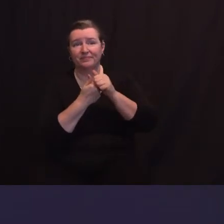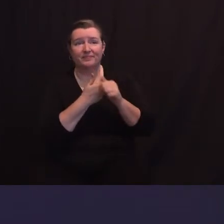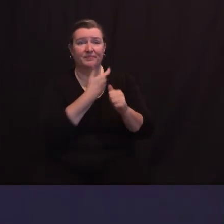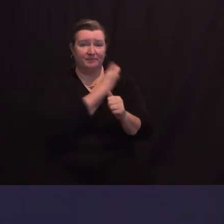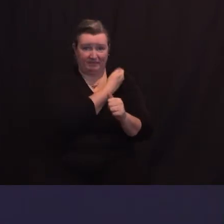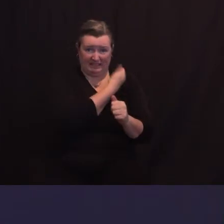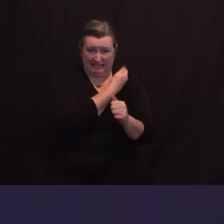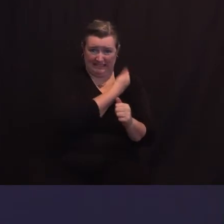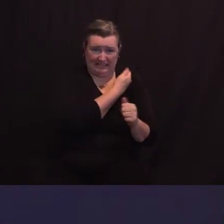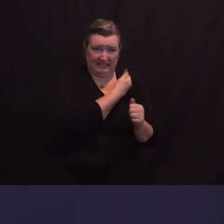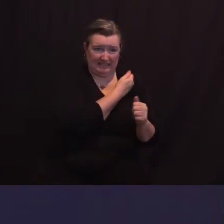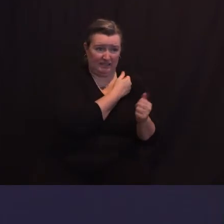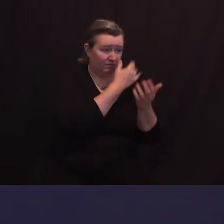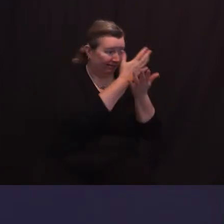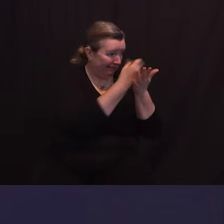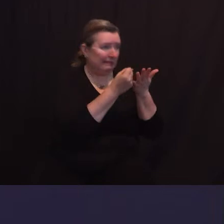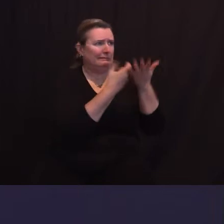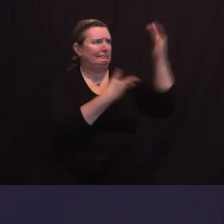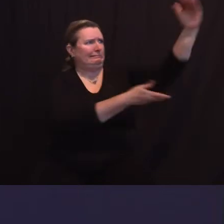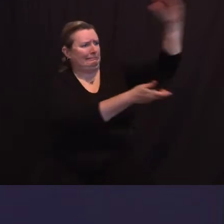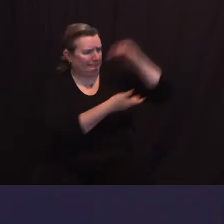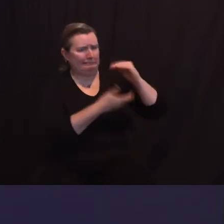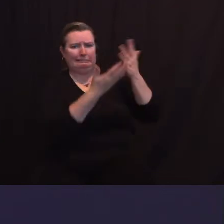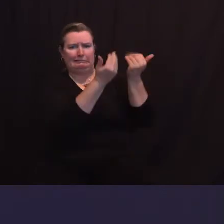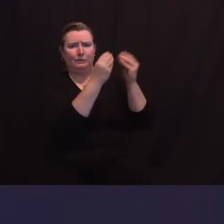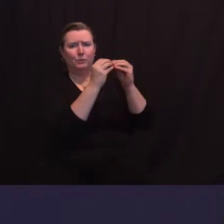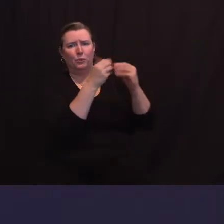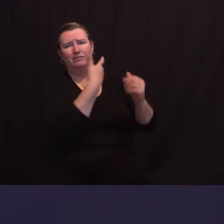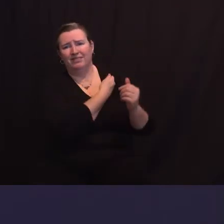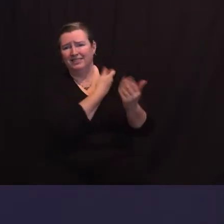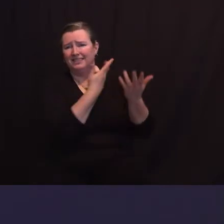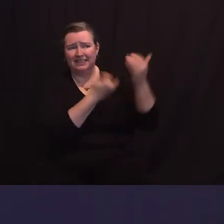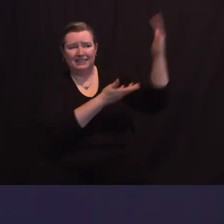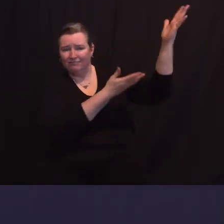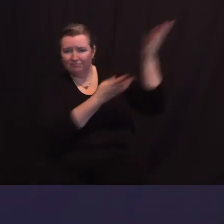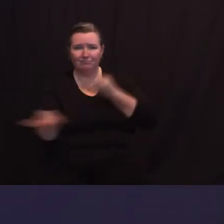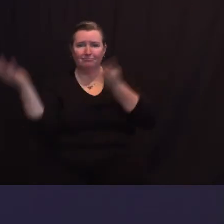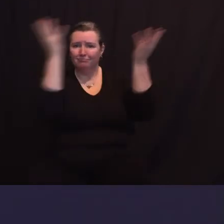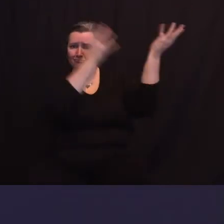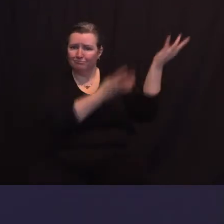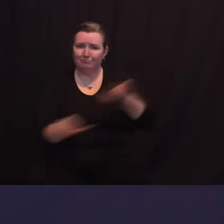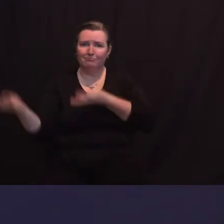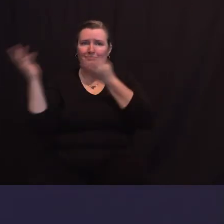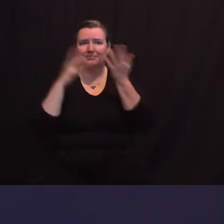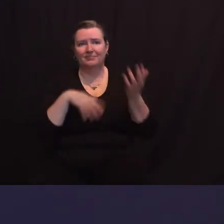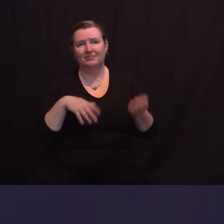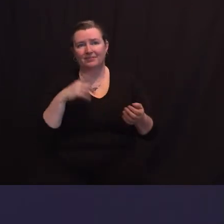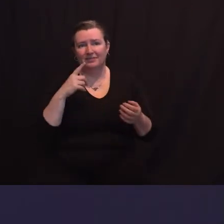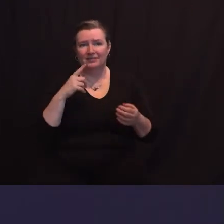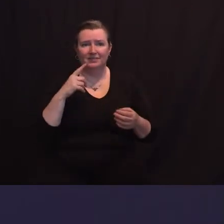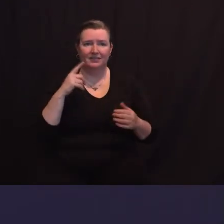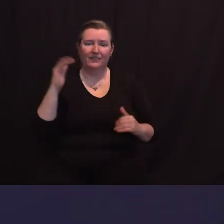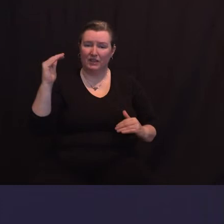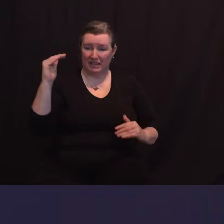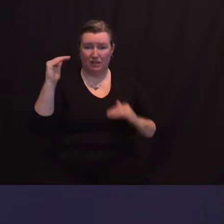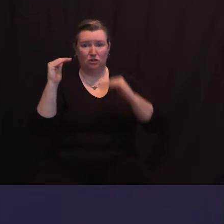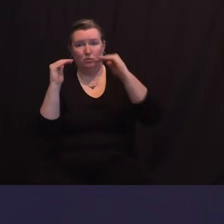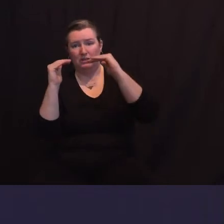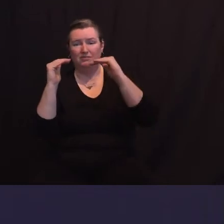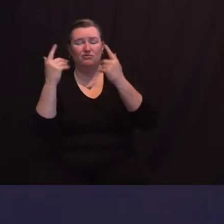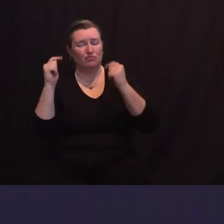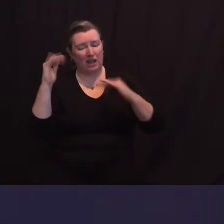an overall contextual reality for everybody. But as it relates to equity, This is a work in progress. There's no question about